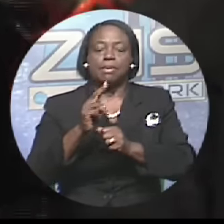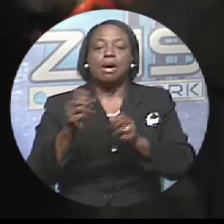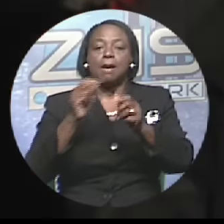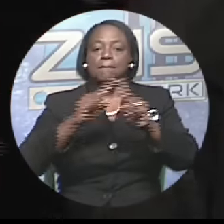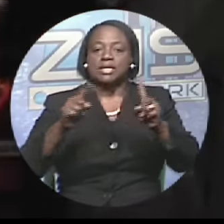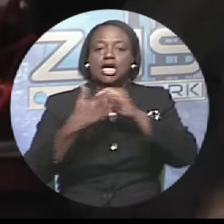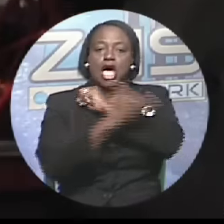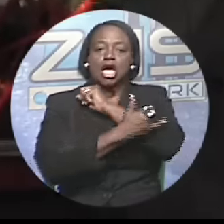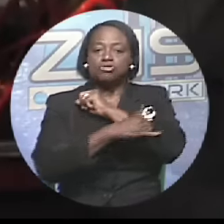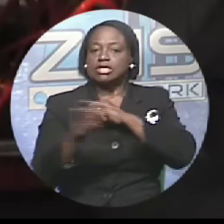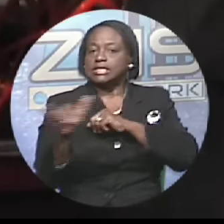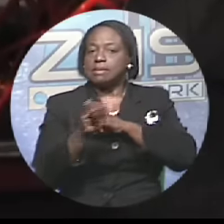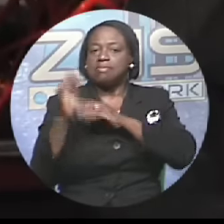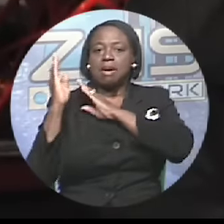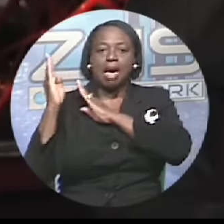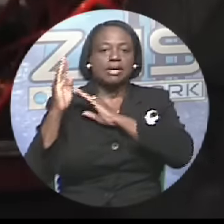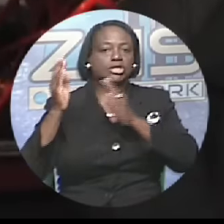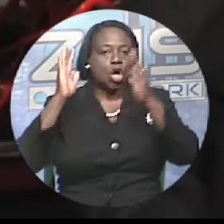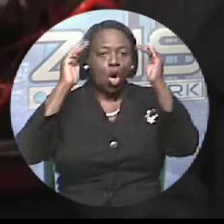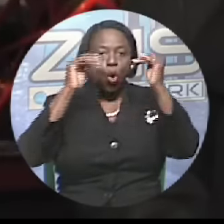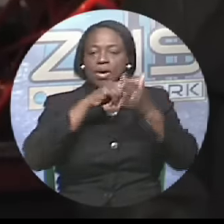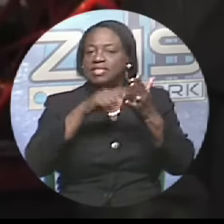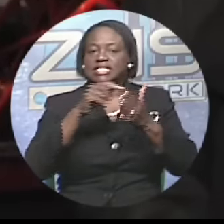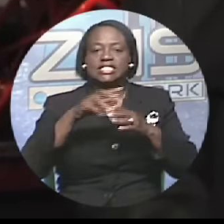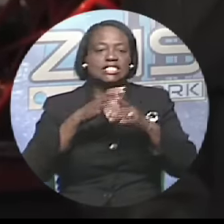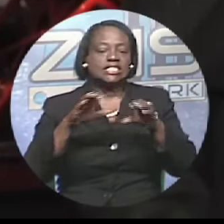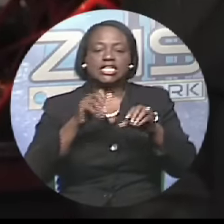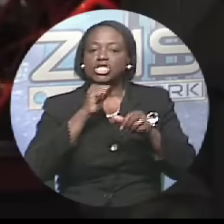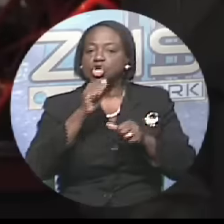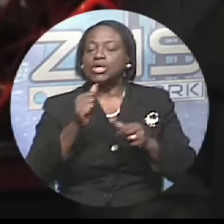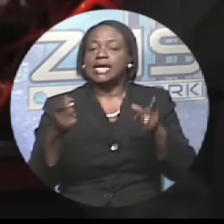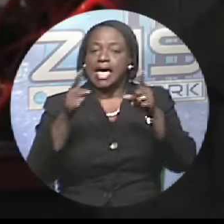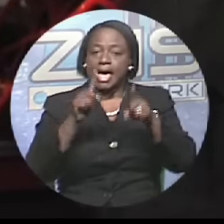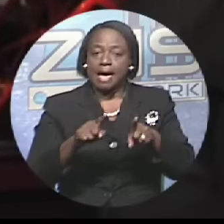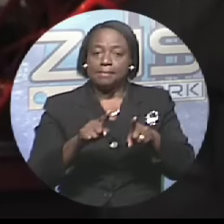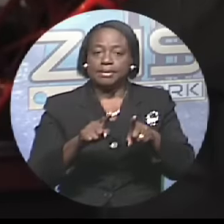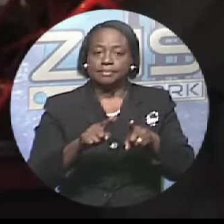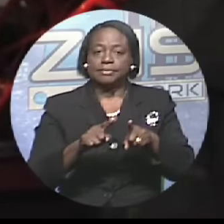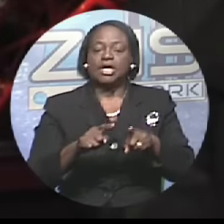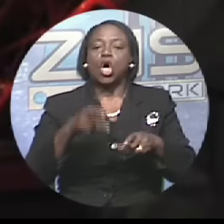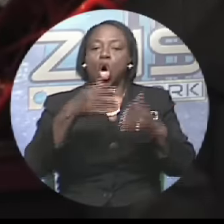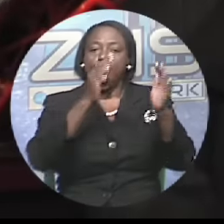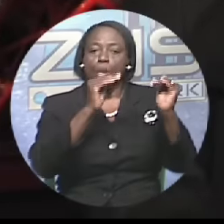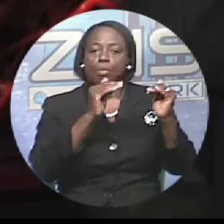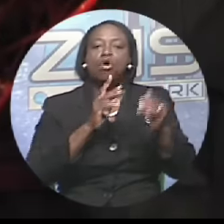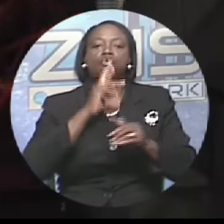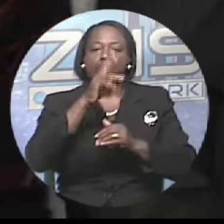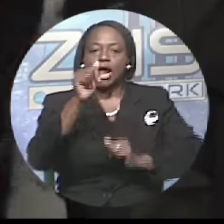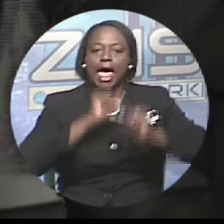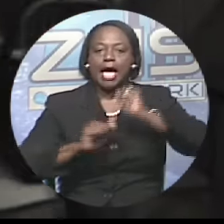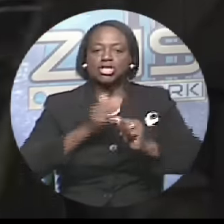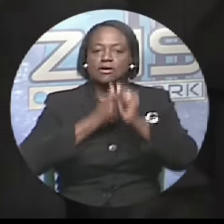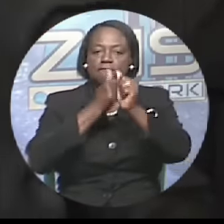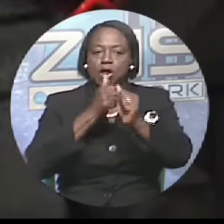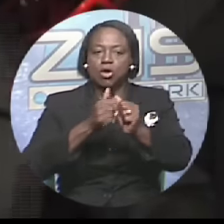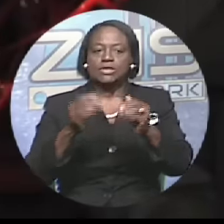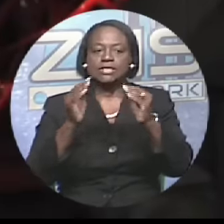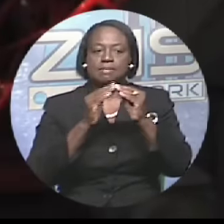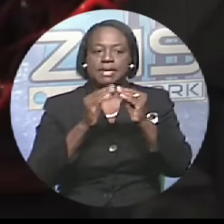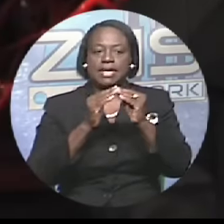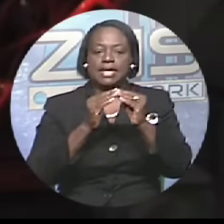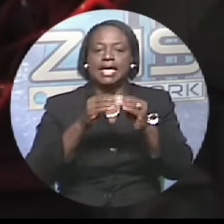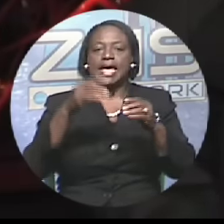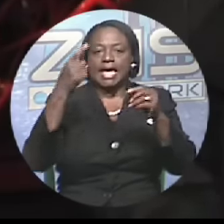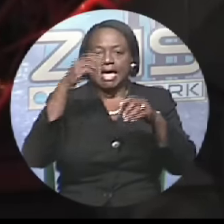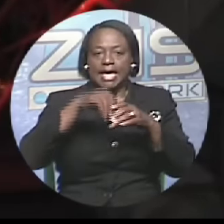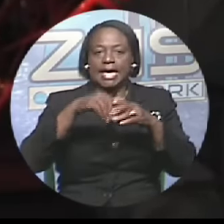that doesn't happen in something so important as climate change. They're hoping that real action follows this meeting. In